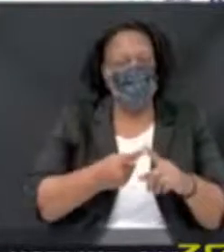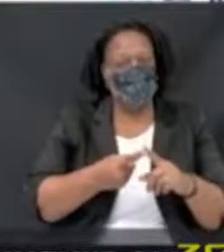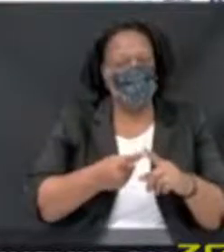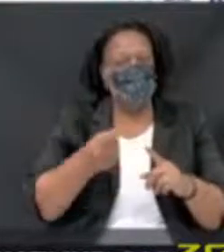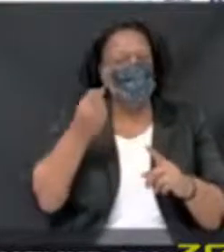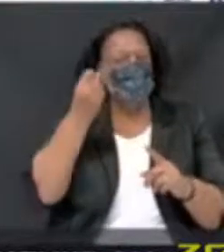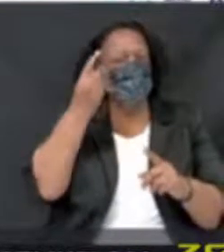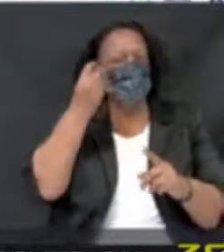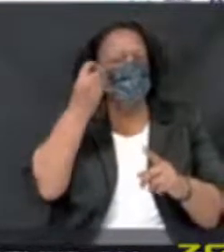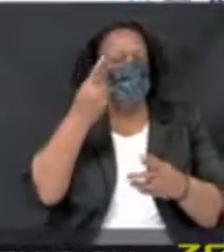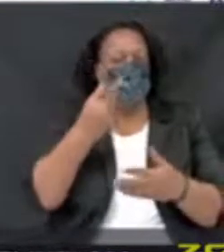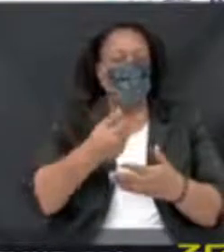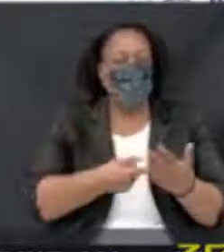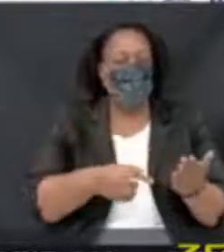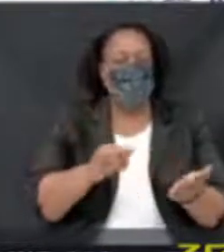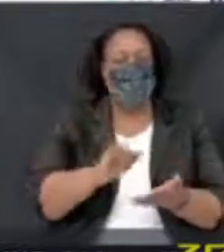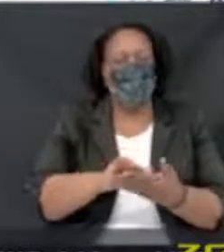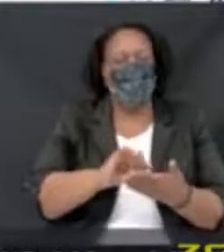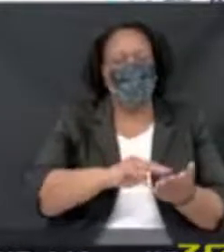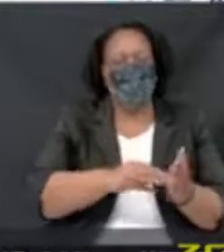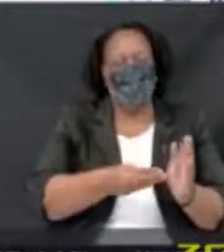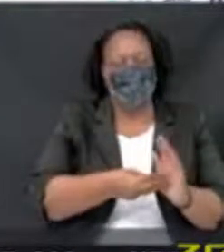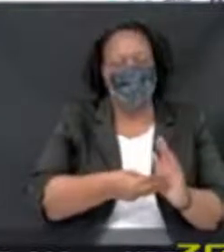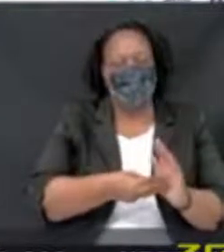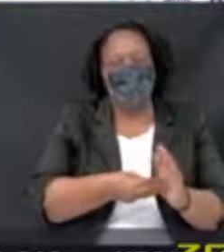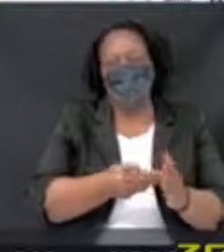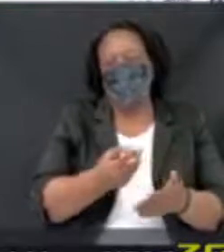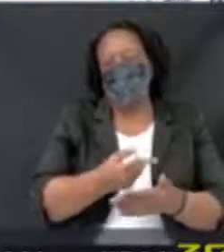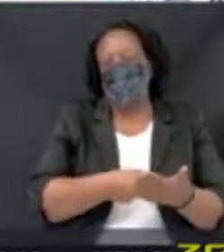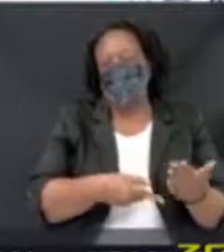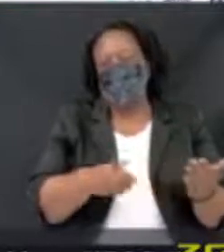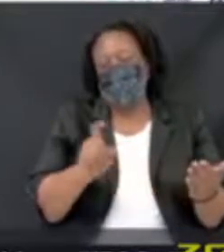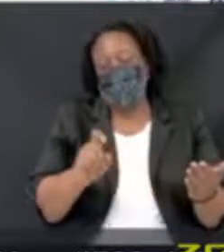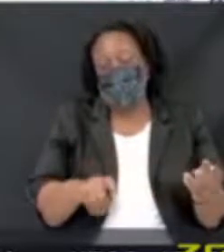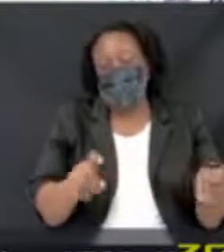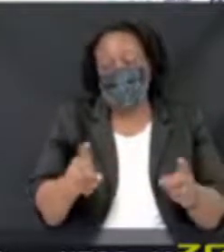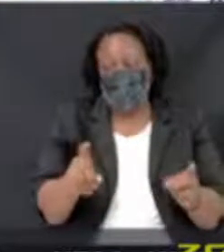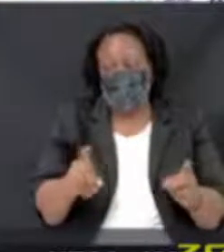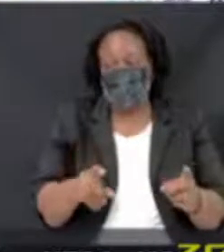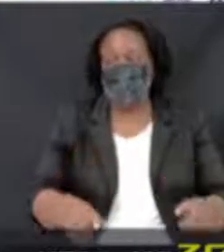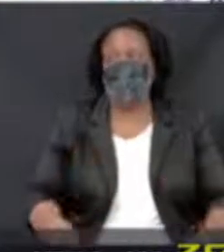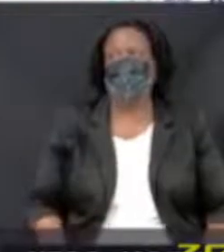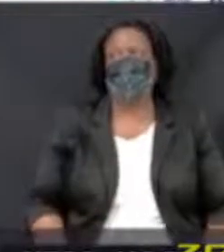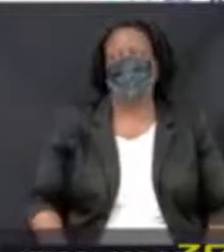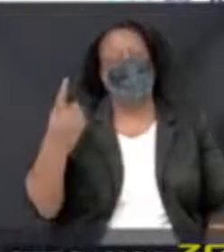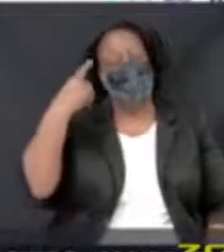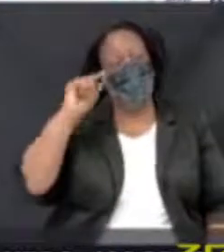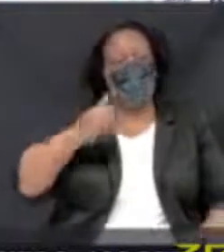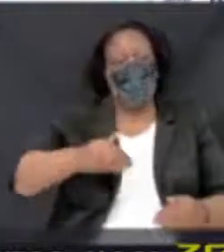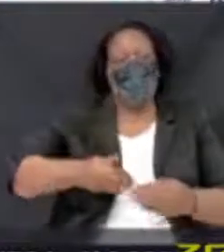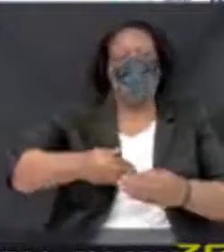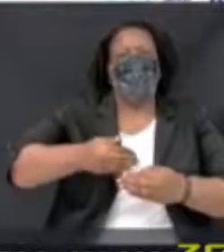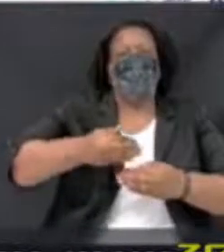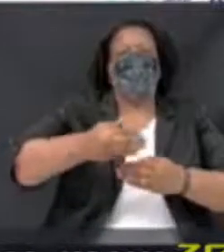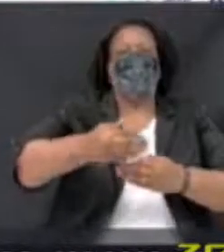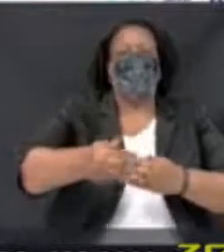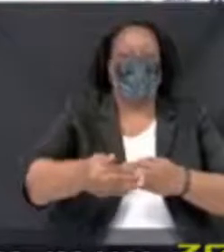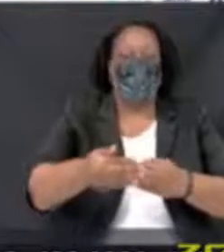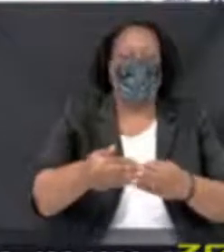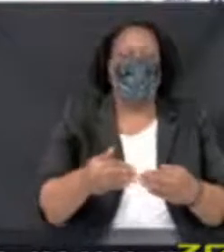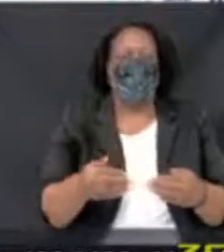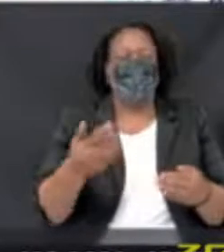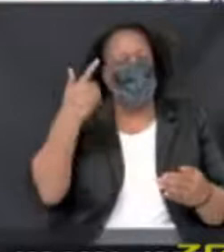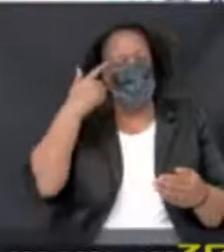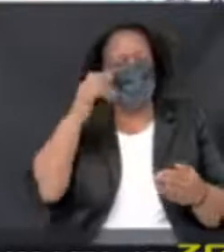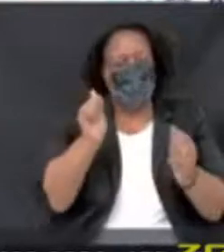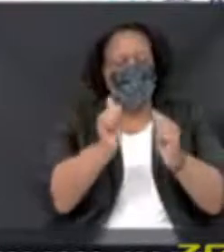familiarize yourself with some of these recommendations, as well as prepare mentally for us to move forward in the context of